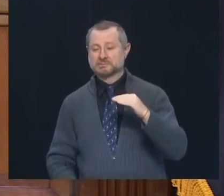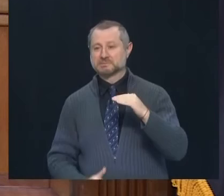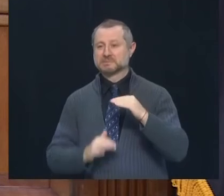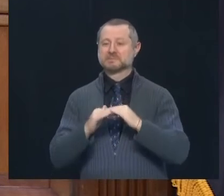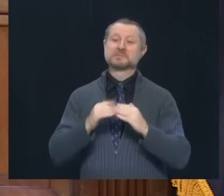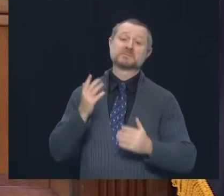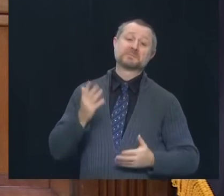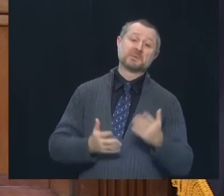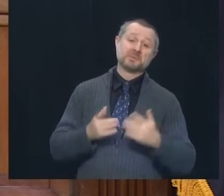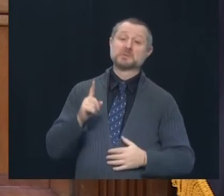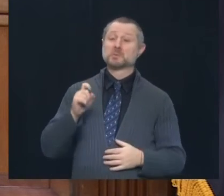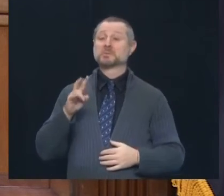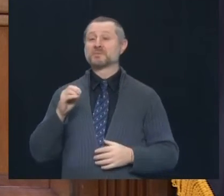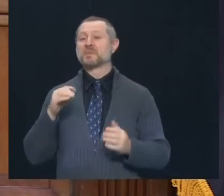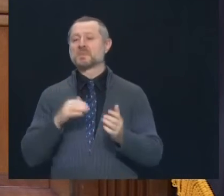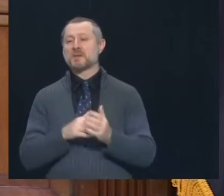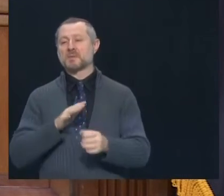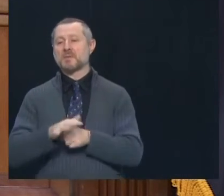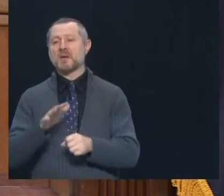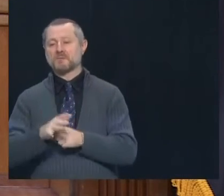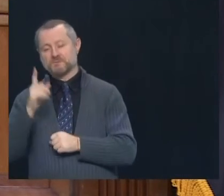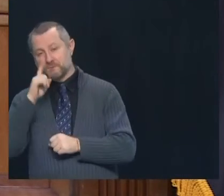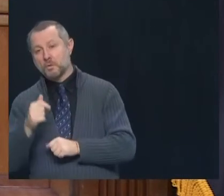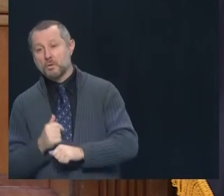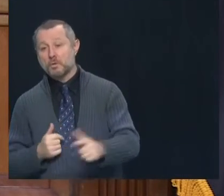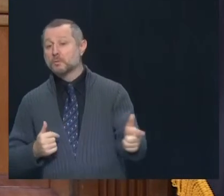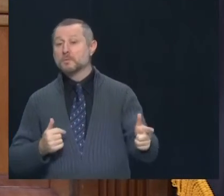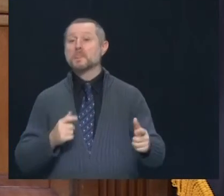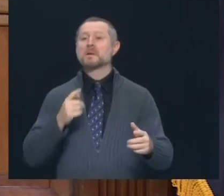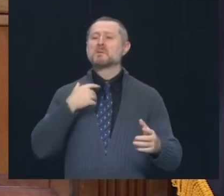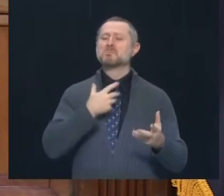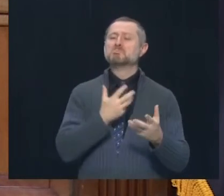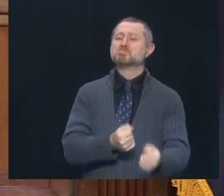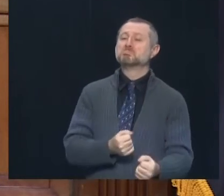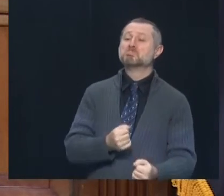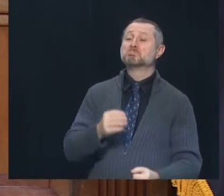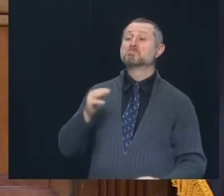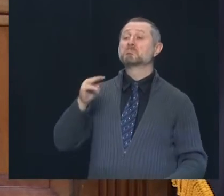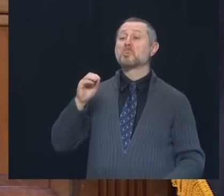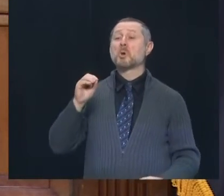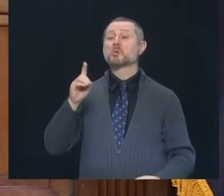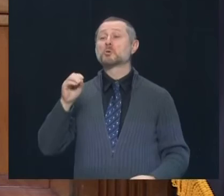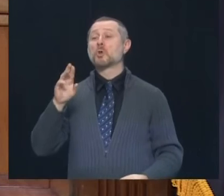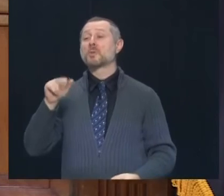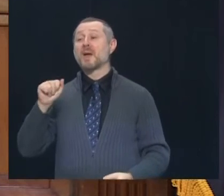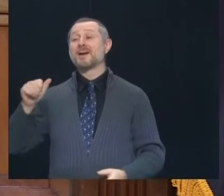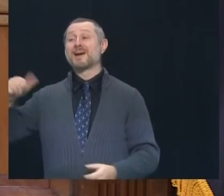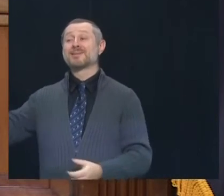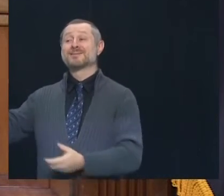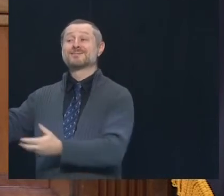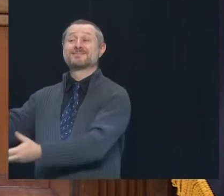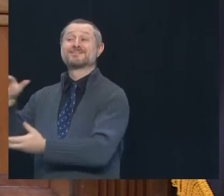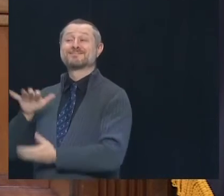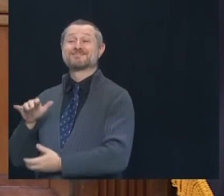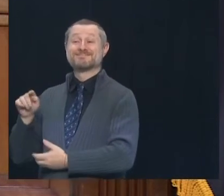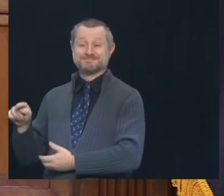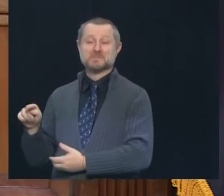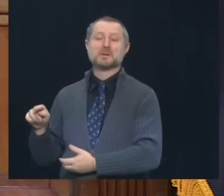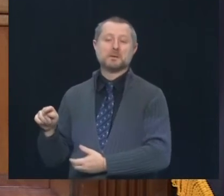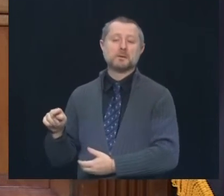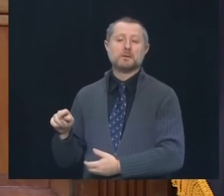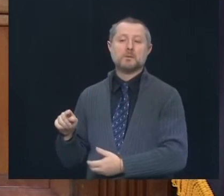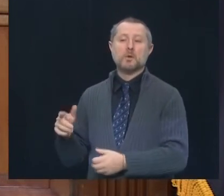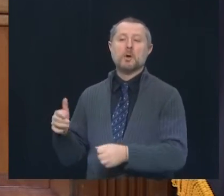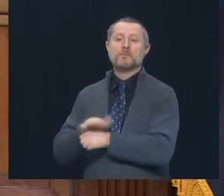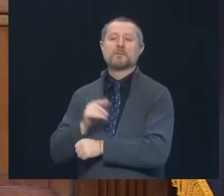170. For sure, you'll be able to do it with a tranche of Moderna, which is supposed to be right around the corner. And then they